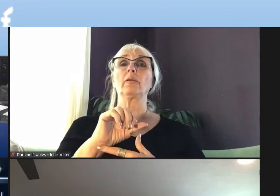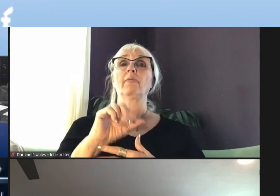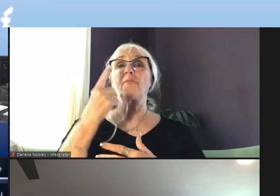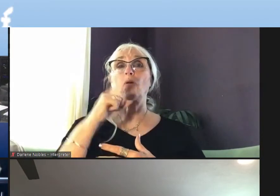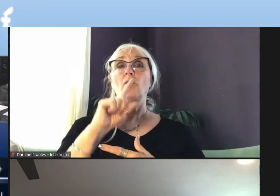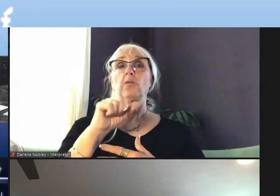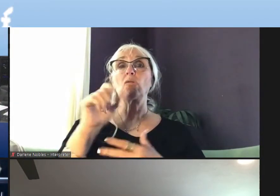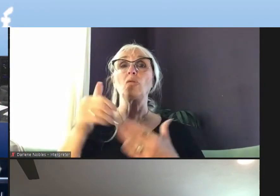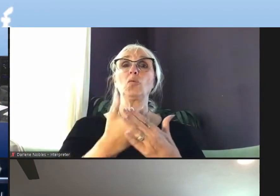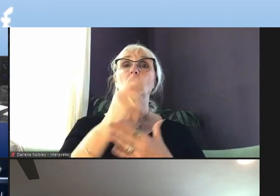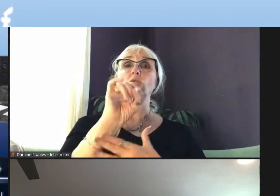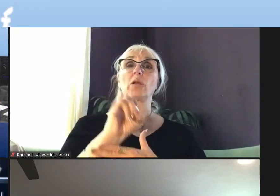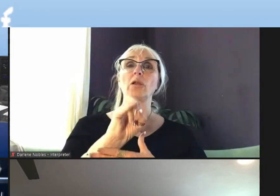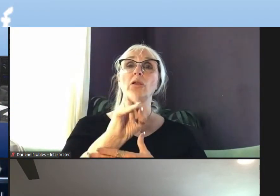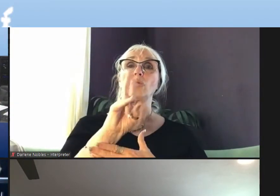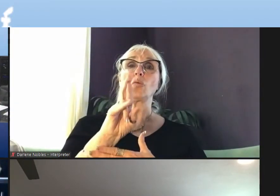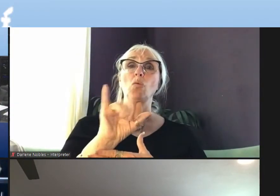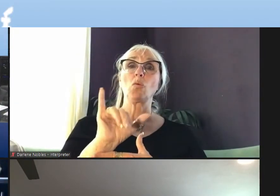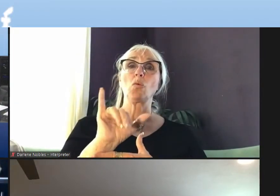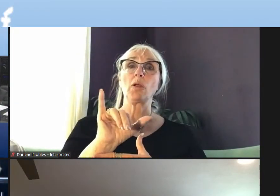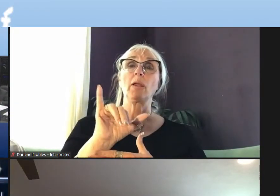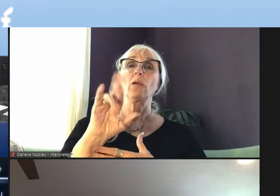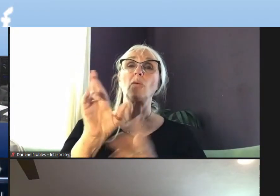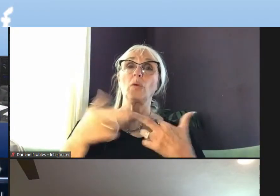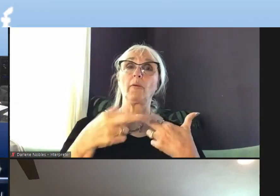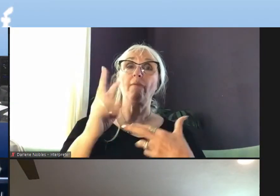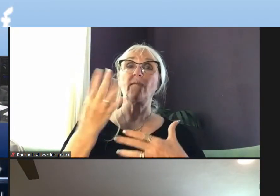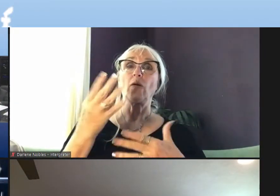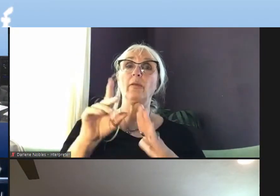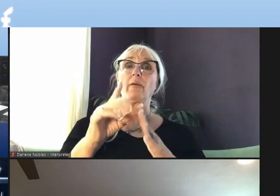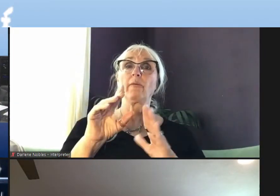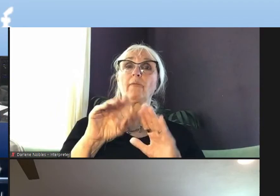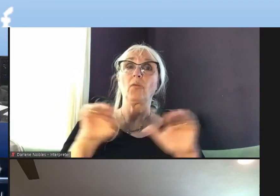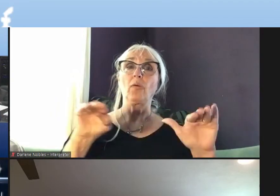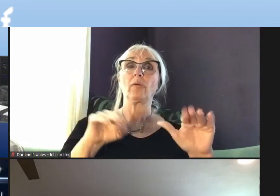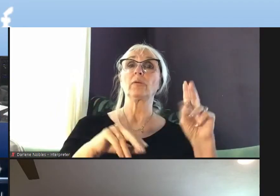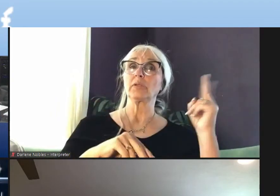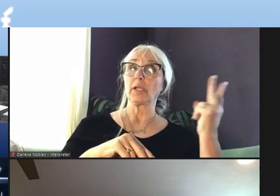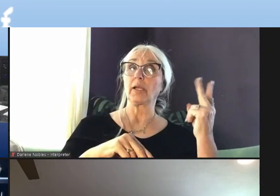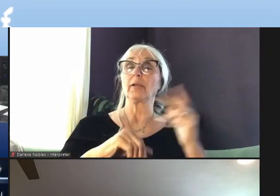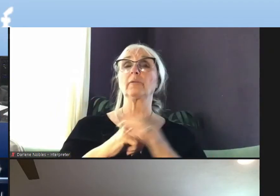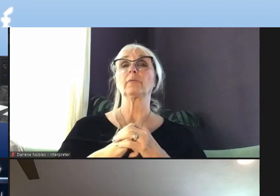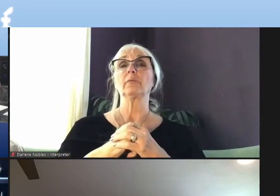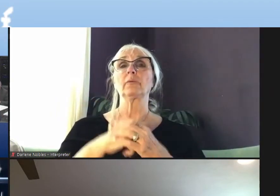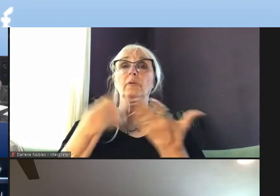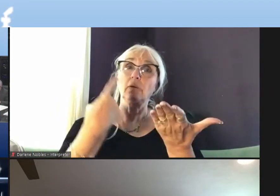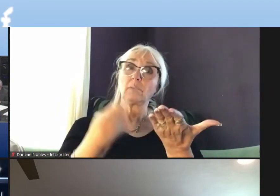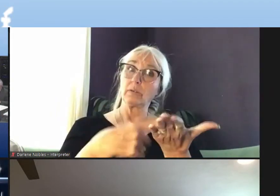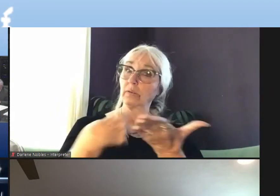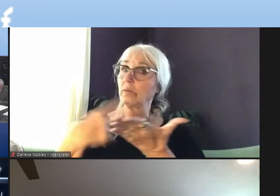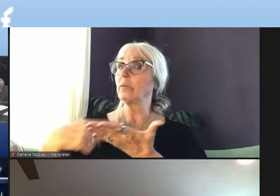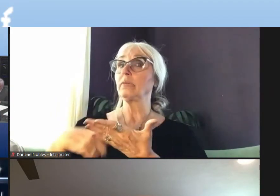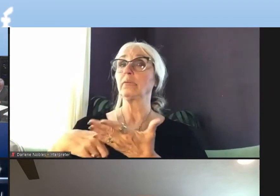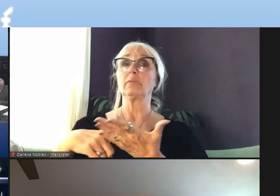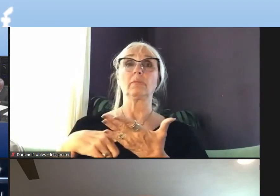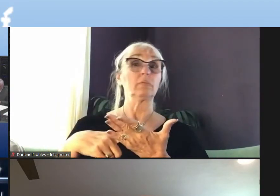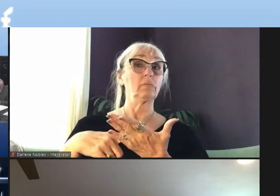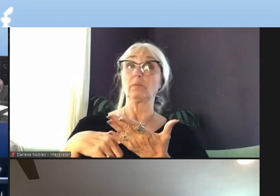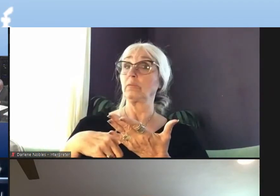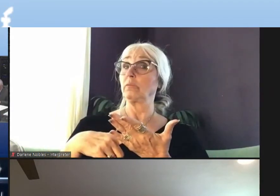room on the 4th floor. Okay. Second. Motion and second. Any other discussion? No other